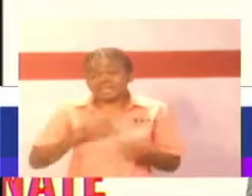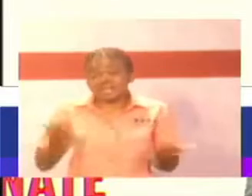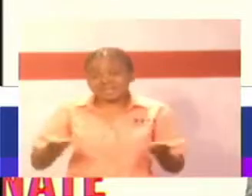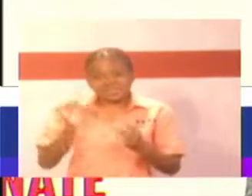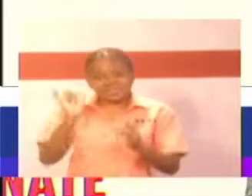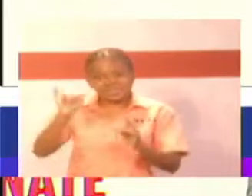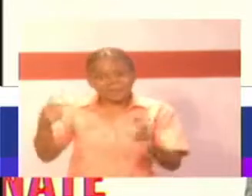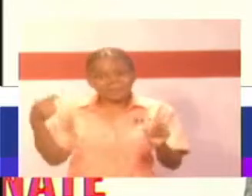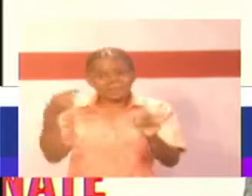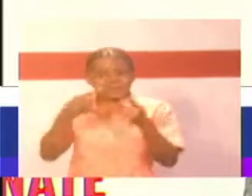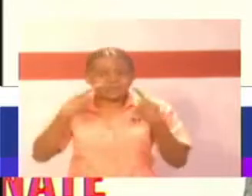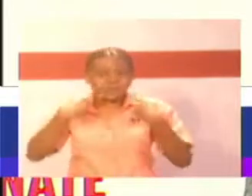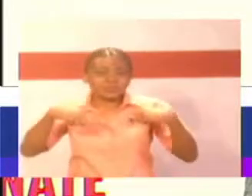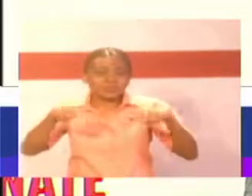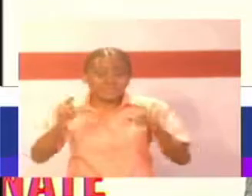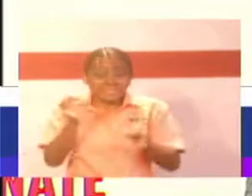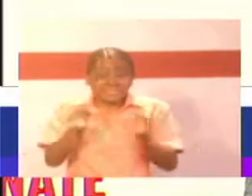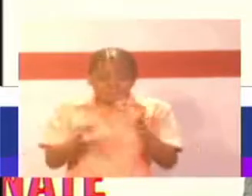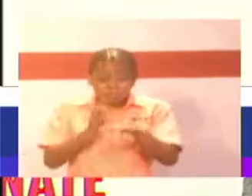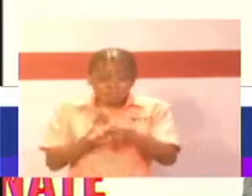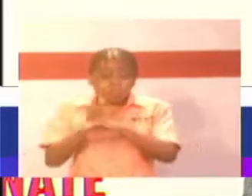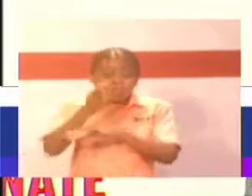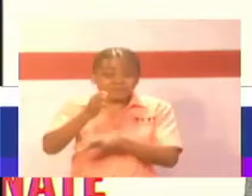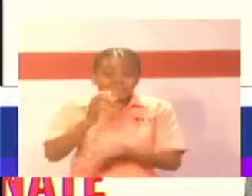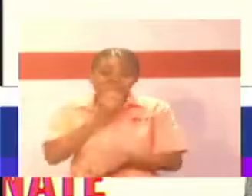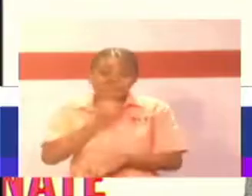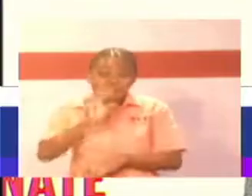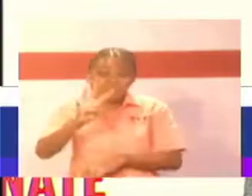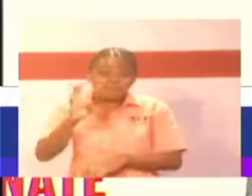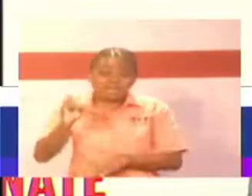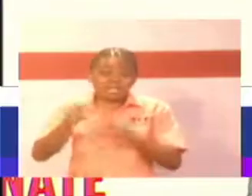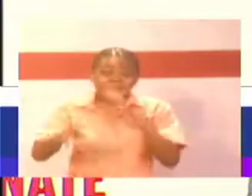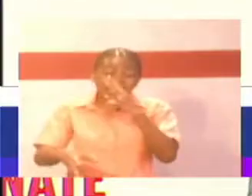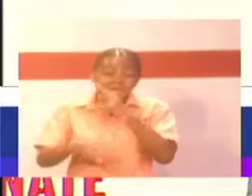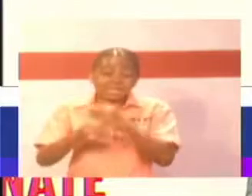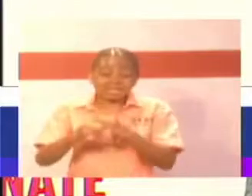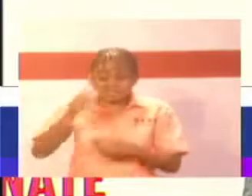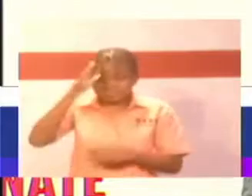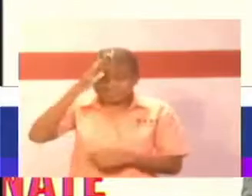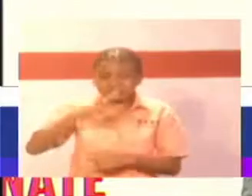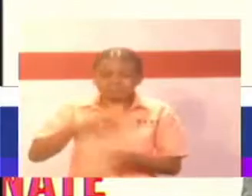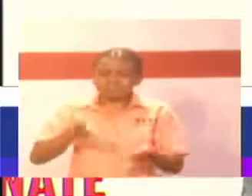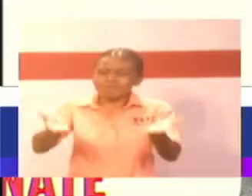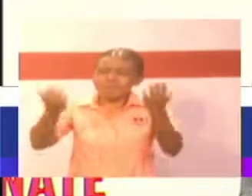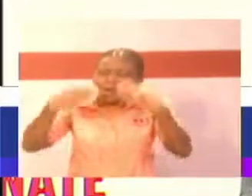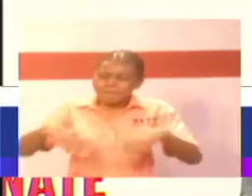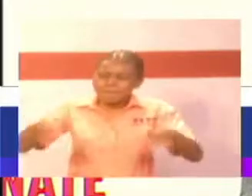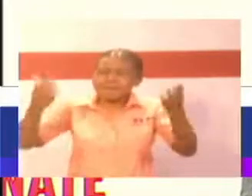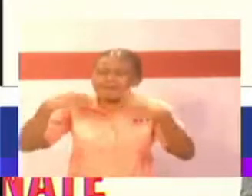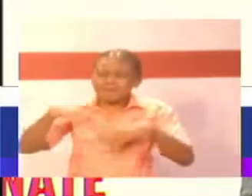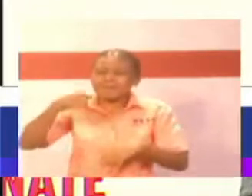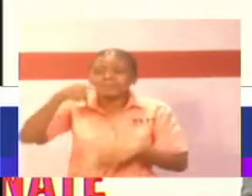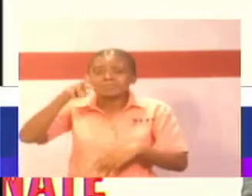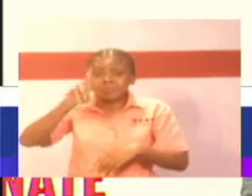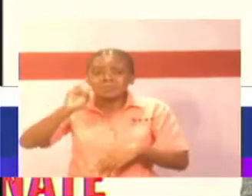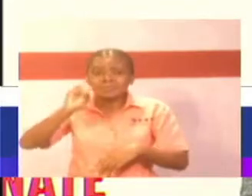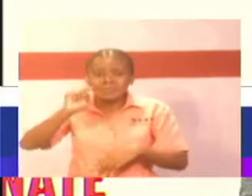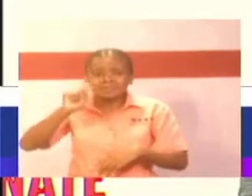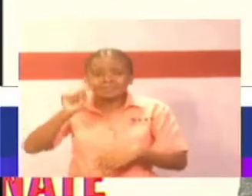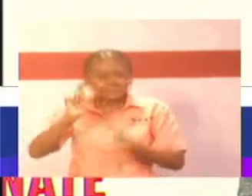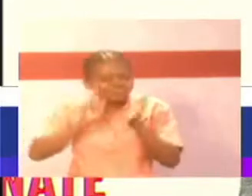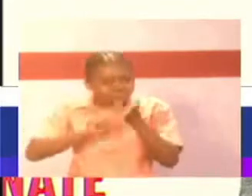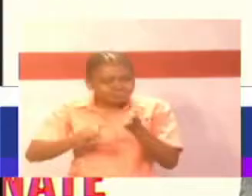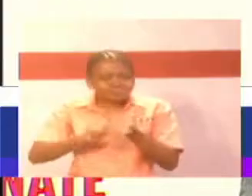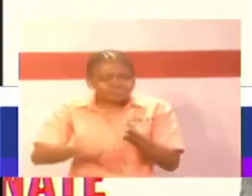the age of 40 and are male, come along and get your prostate checked. We want to encourage